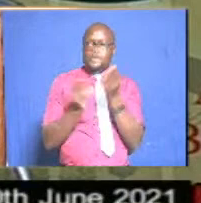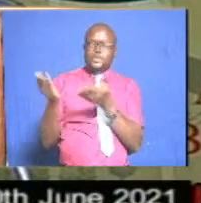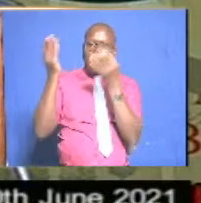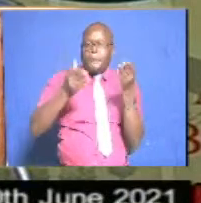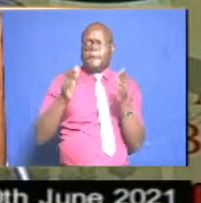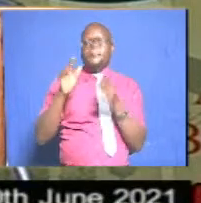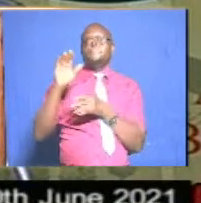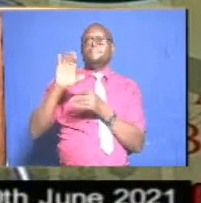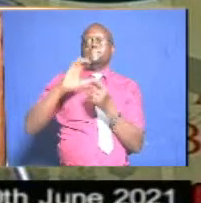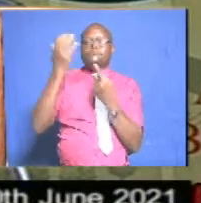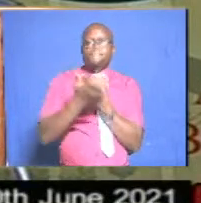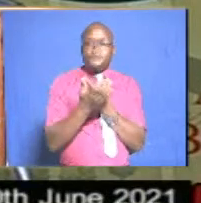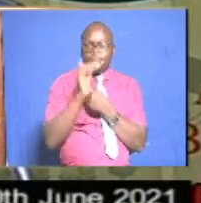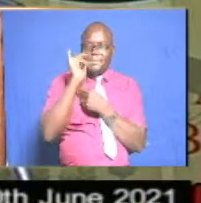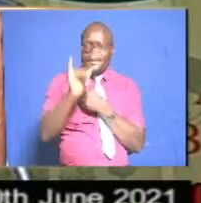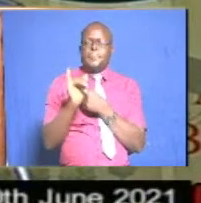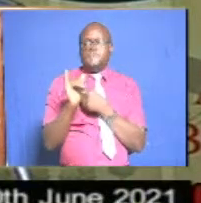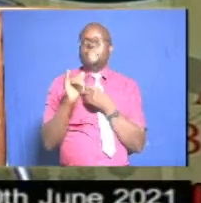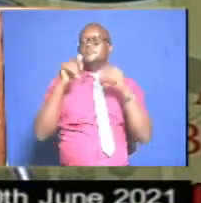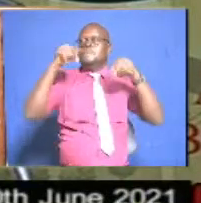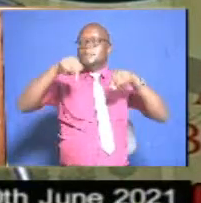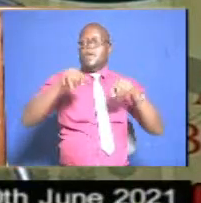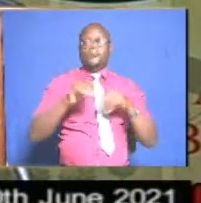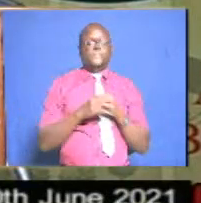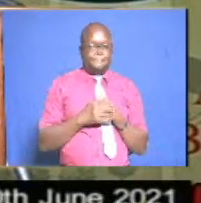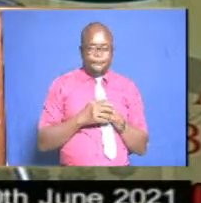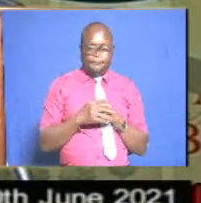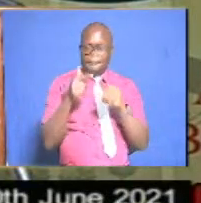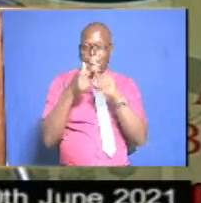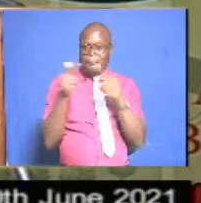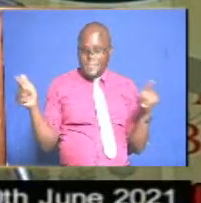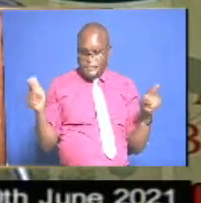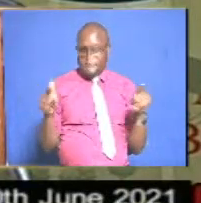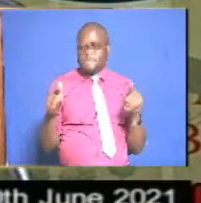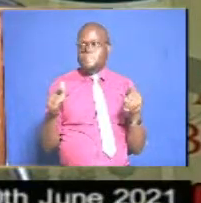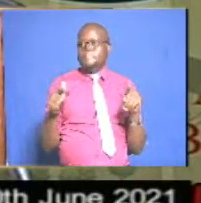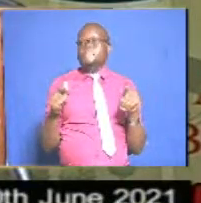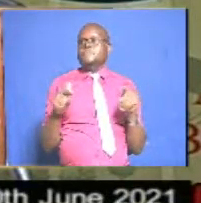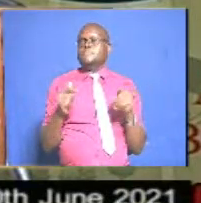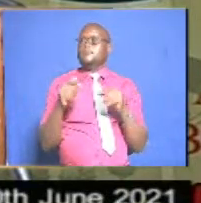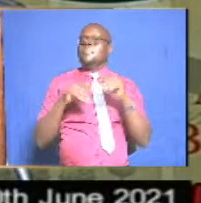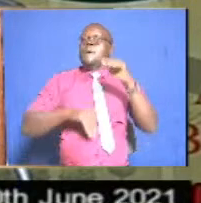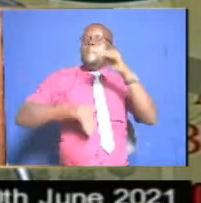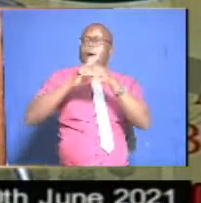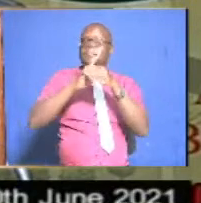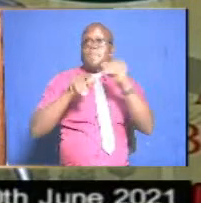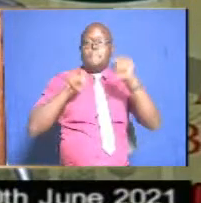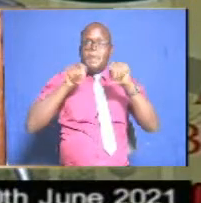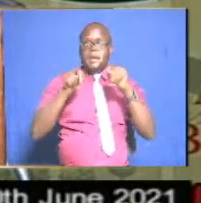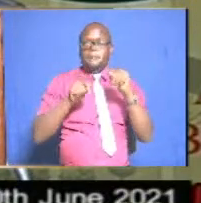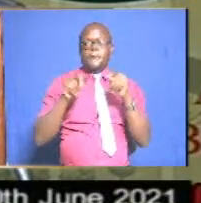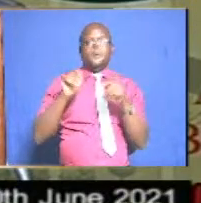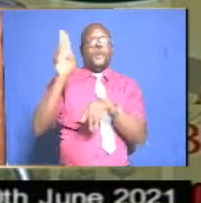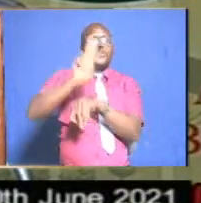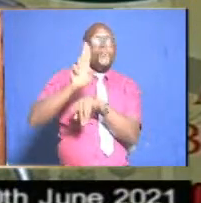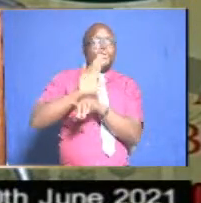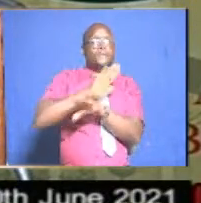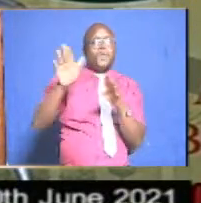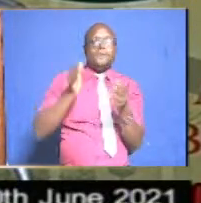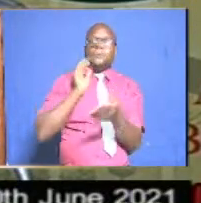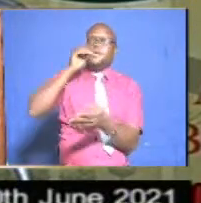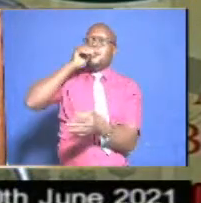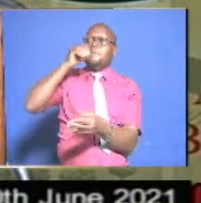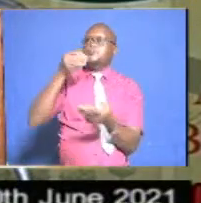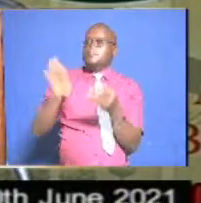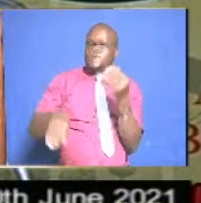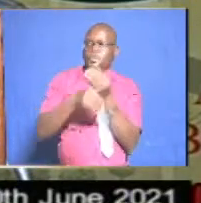the industry's current size. However, the permitted maximum management expenditure was not updated to match